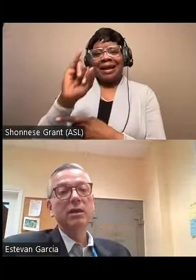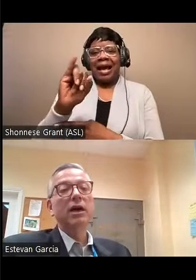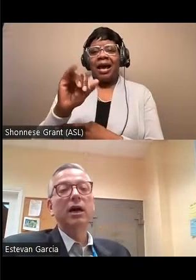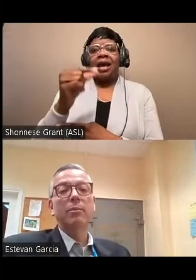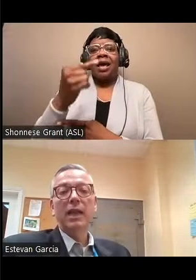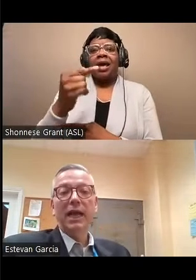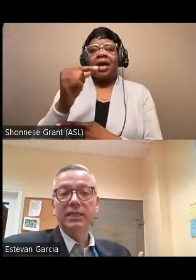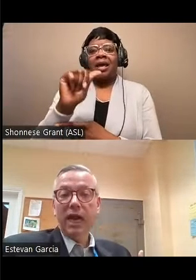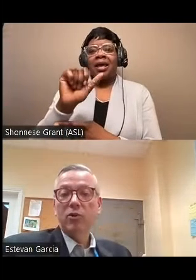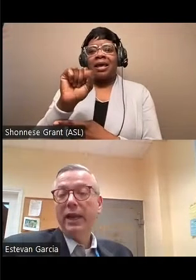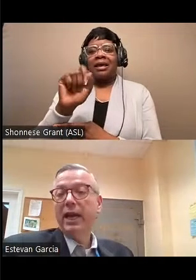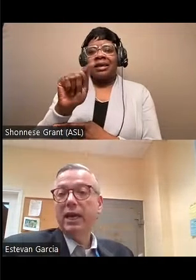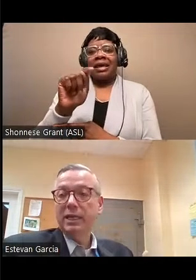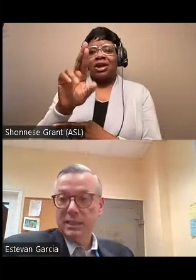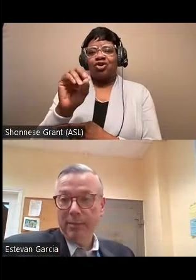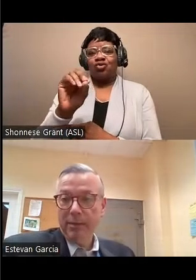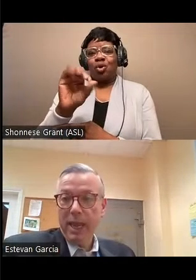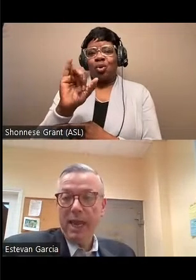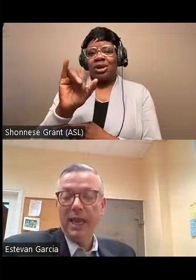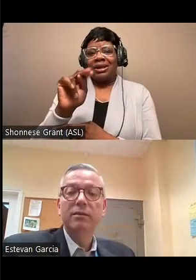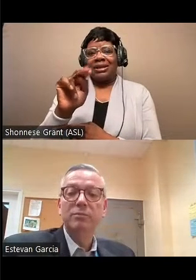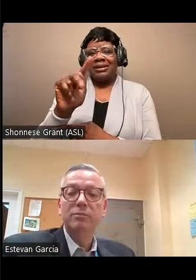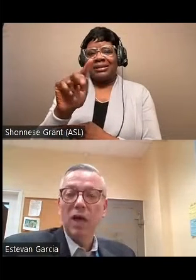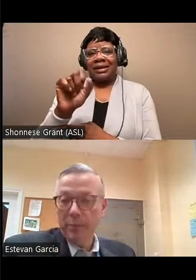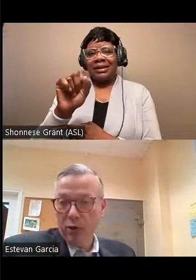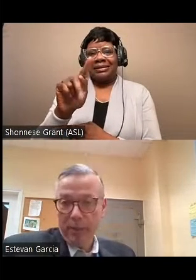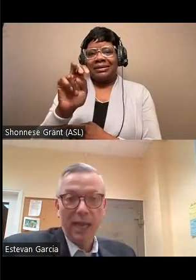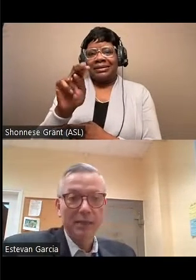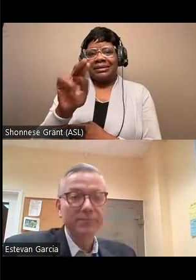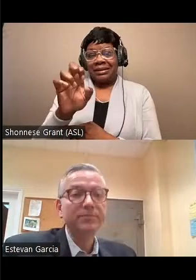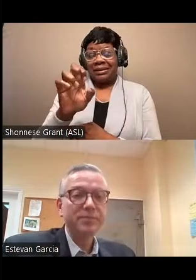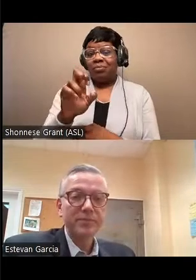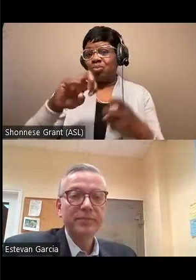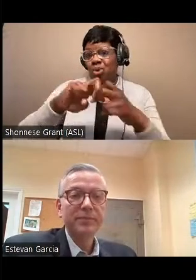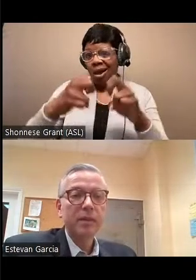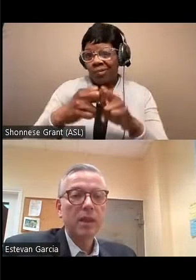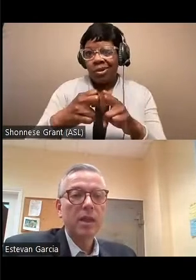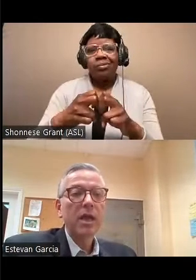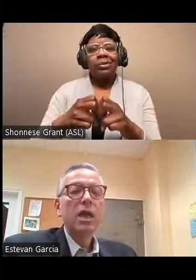issues, like diarrhea and stomach pain, abdominal pain.